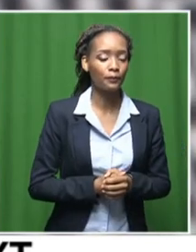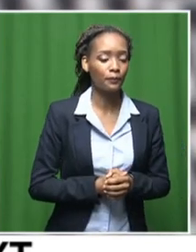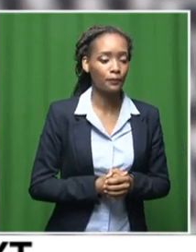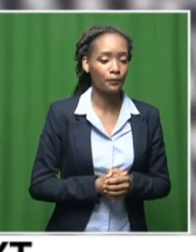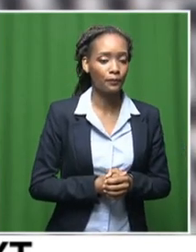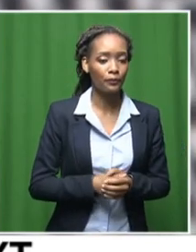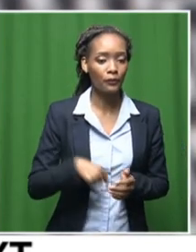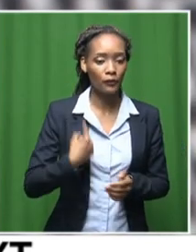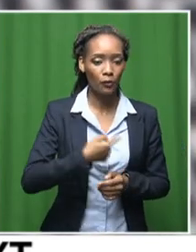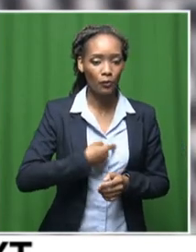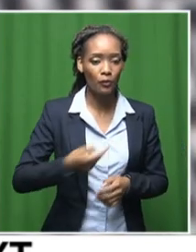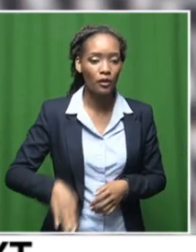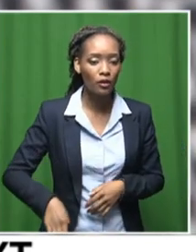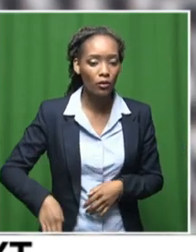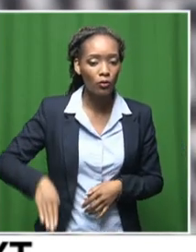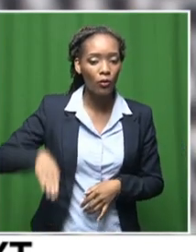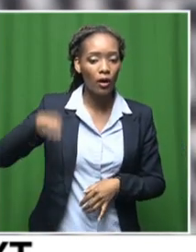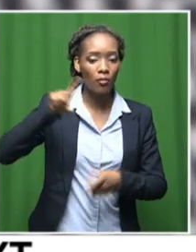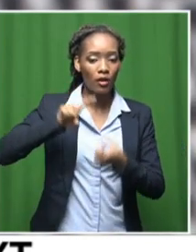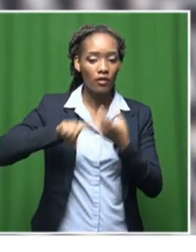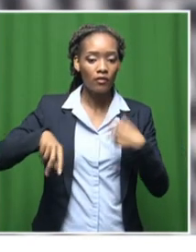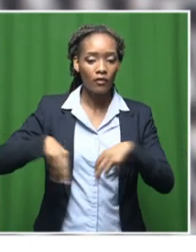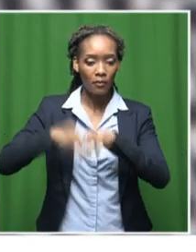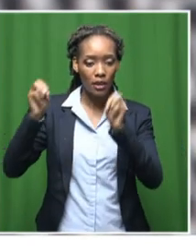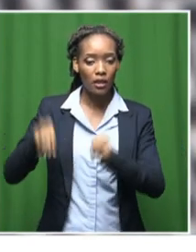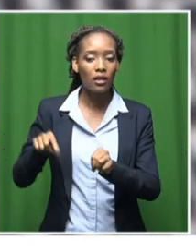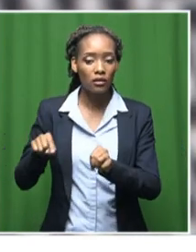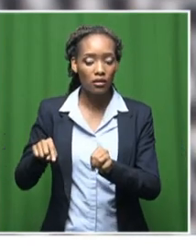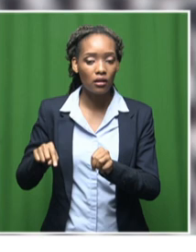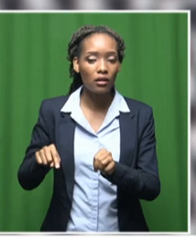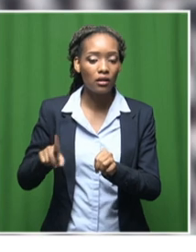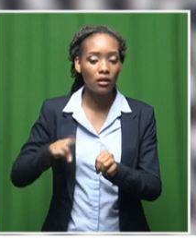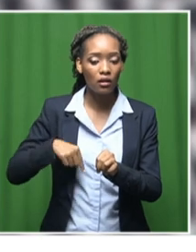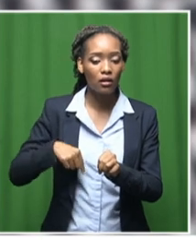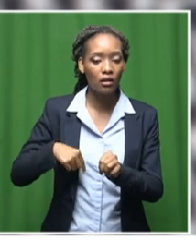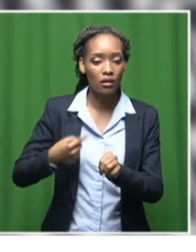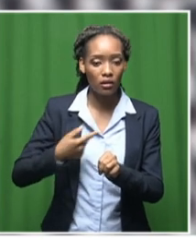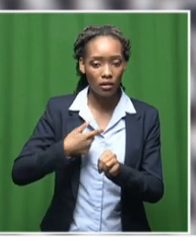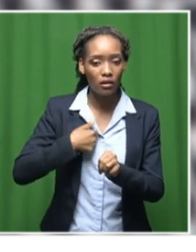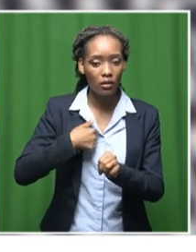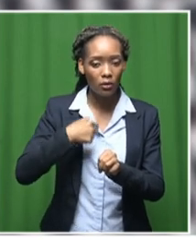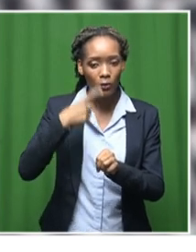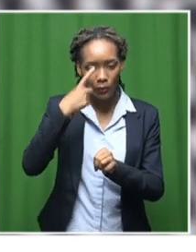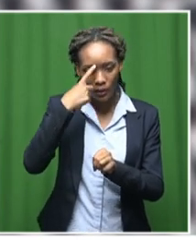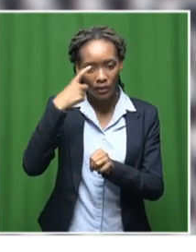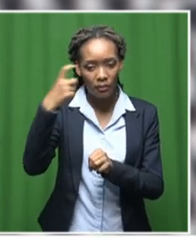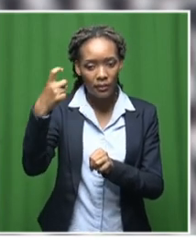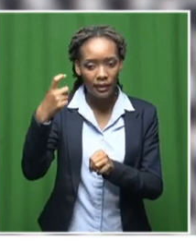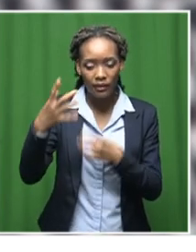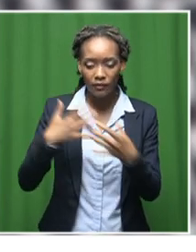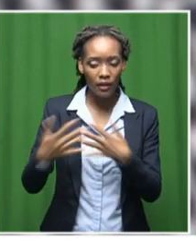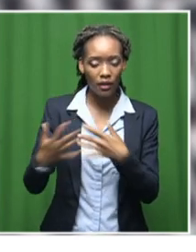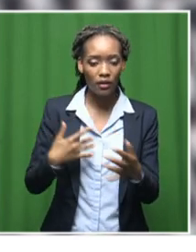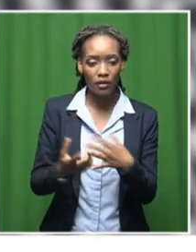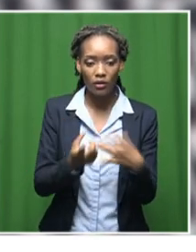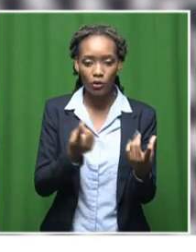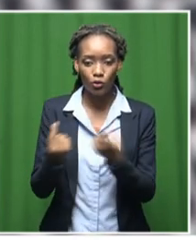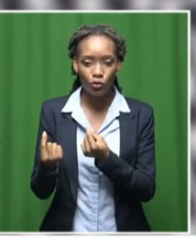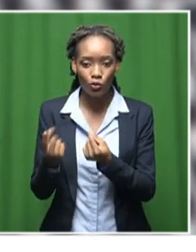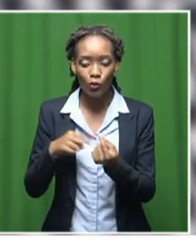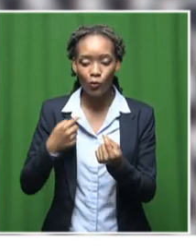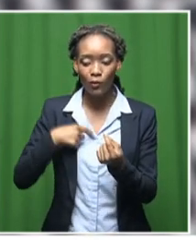grew up in the theatre. You know, we believe that whatever we do, we must always go back to the one thing that shaped us, in a